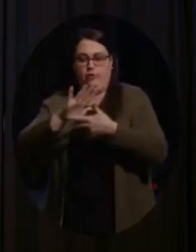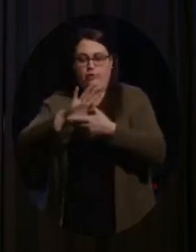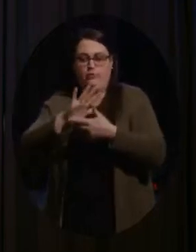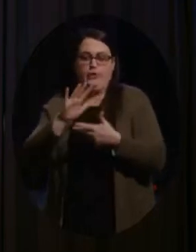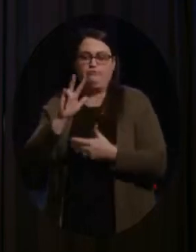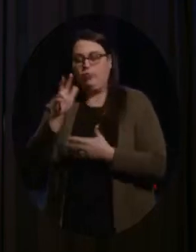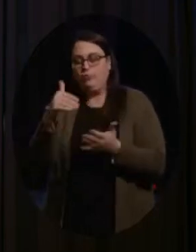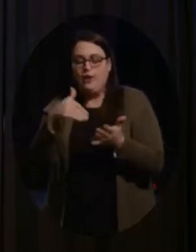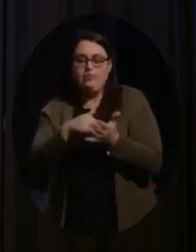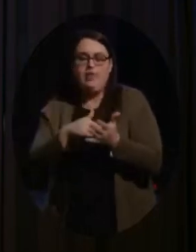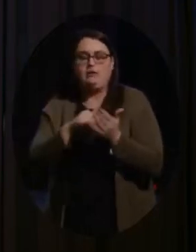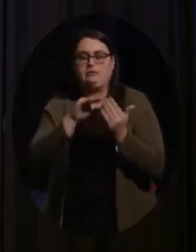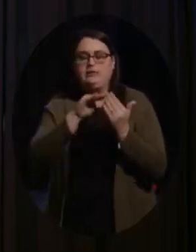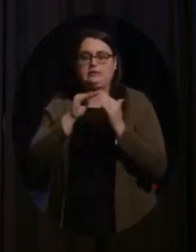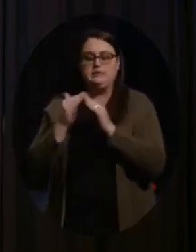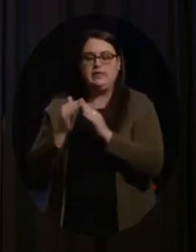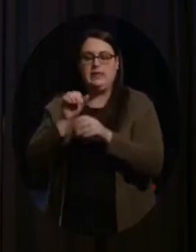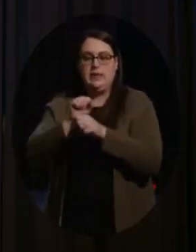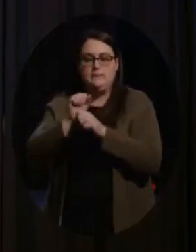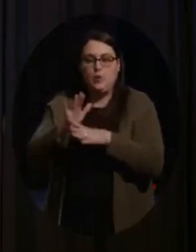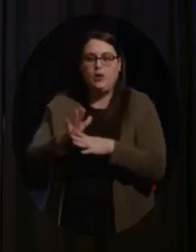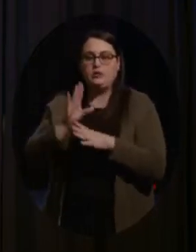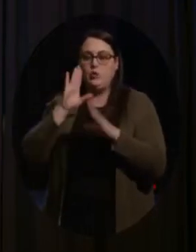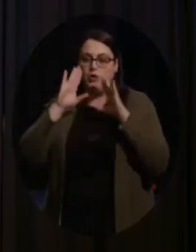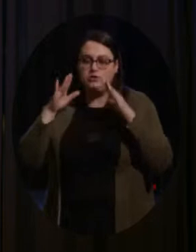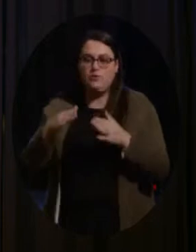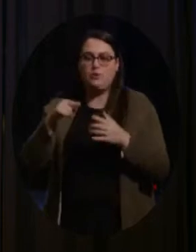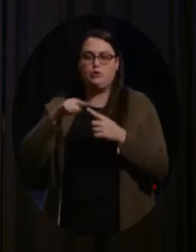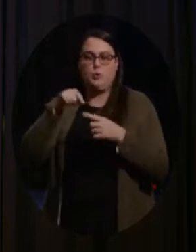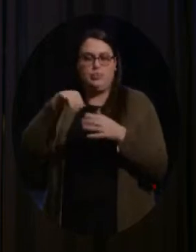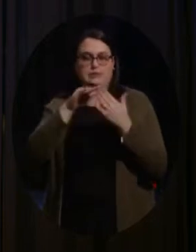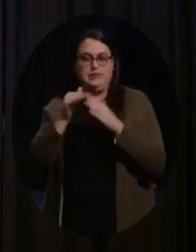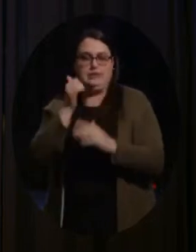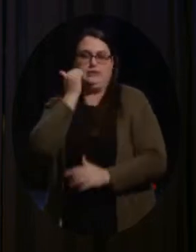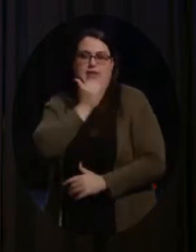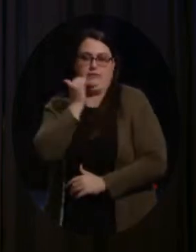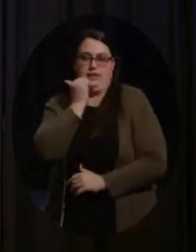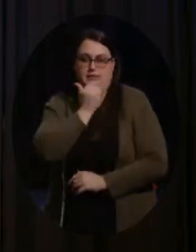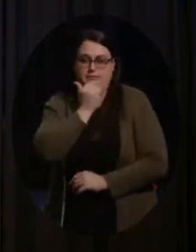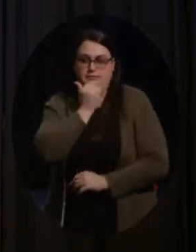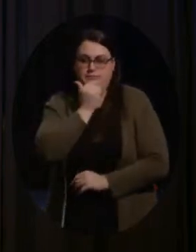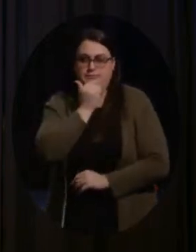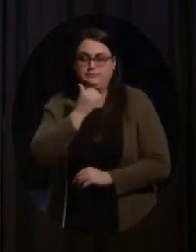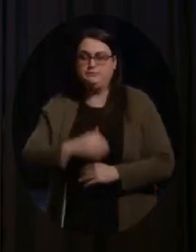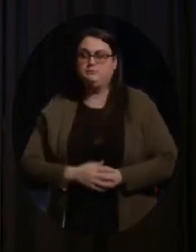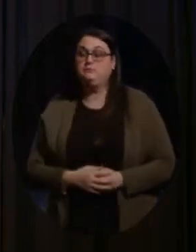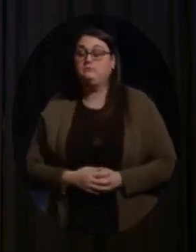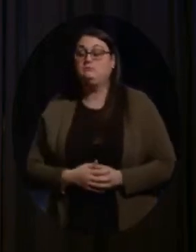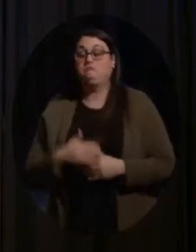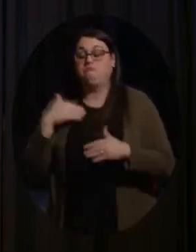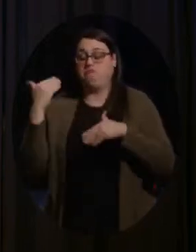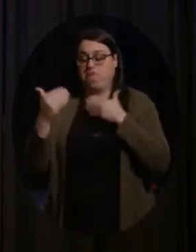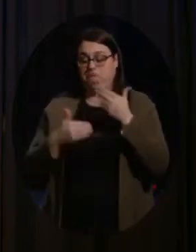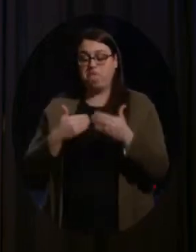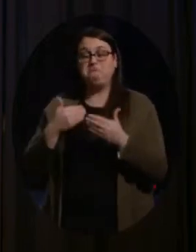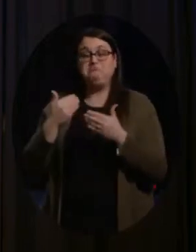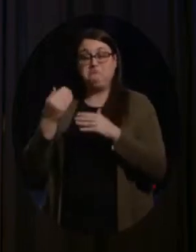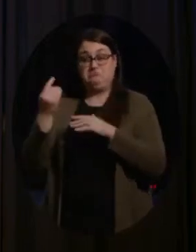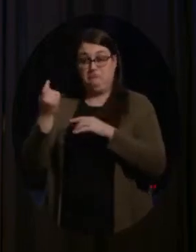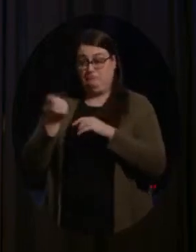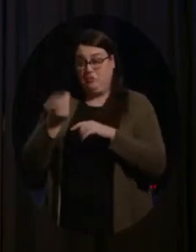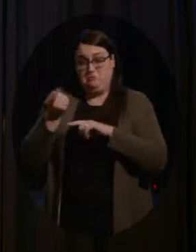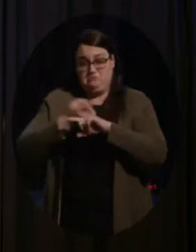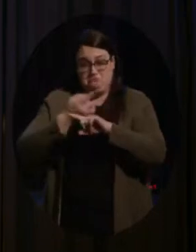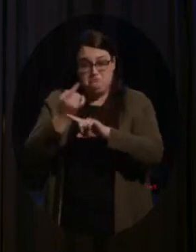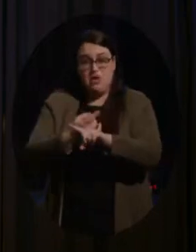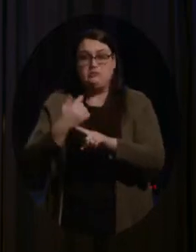3,000 city employees who devote their talents to this city each and every day. Over the past few months, I've had the